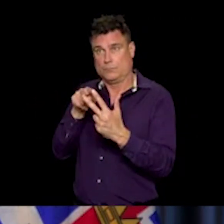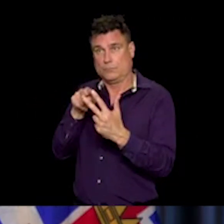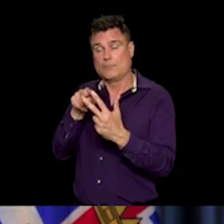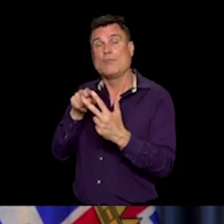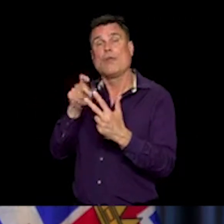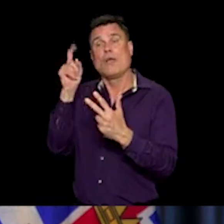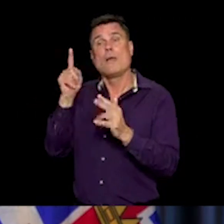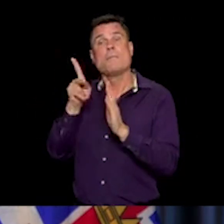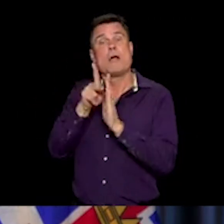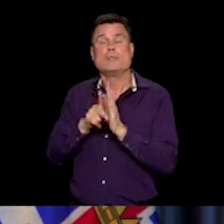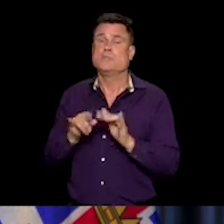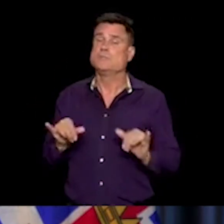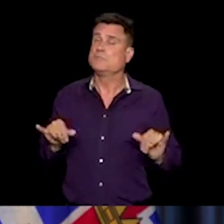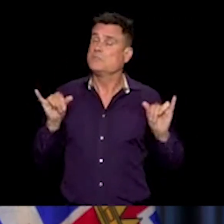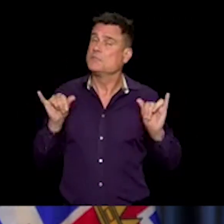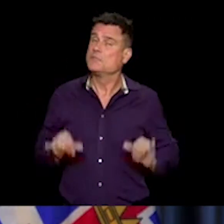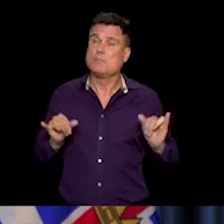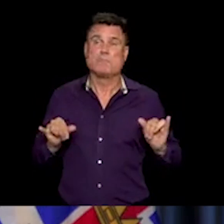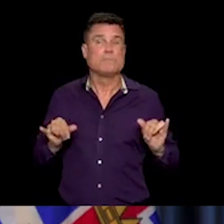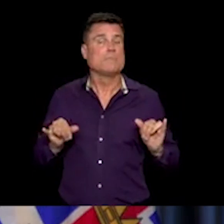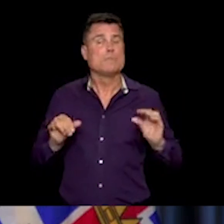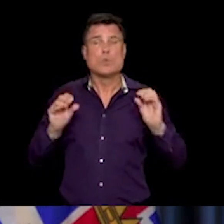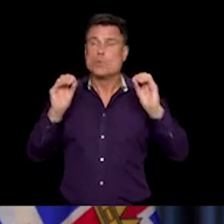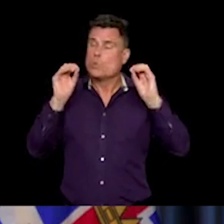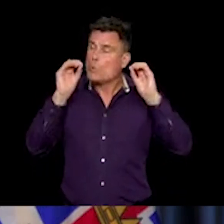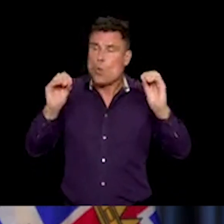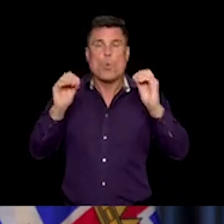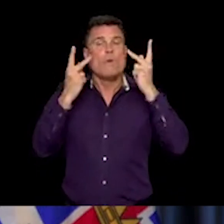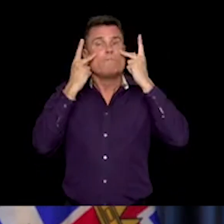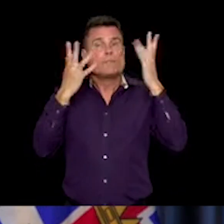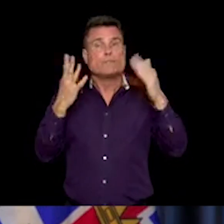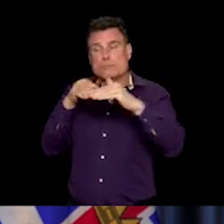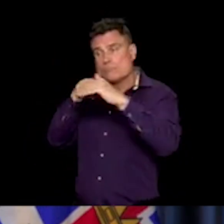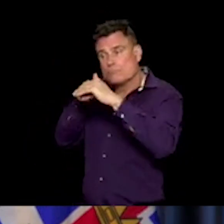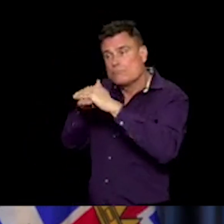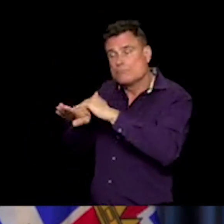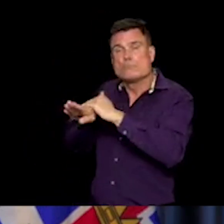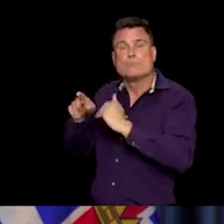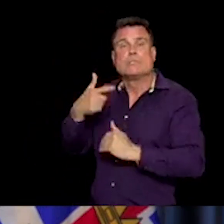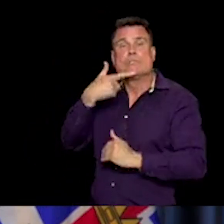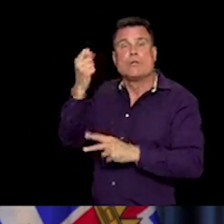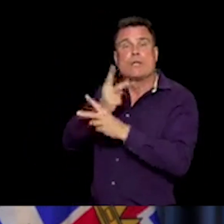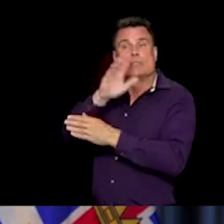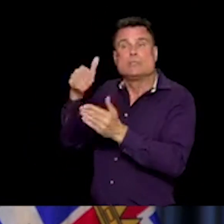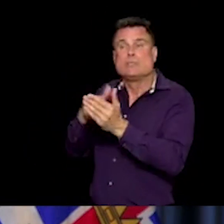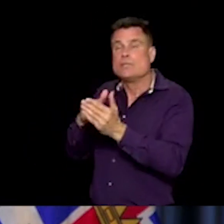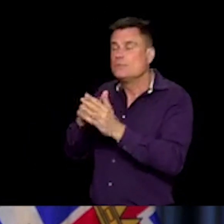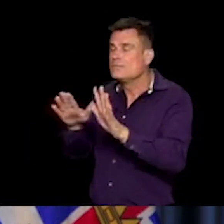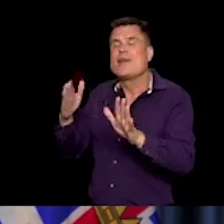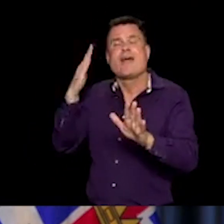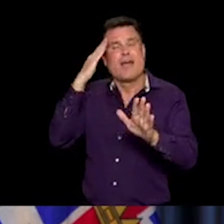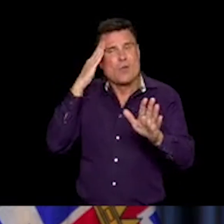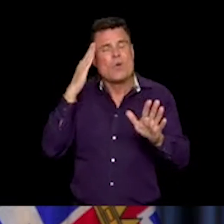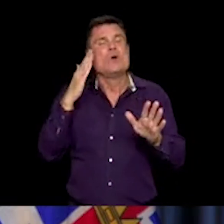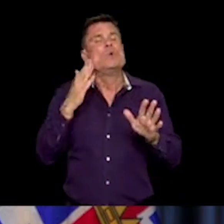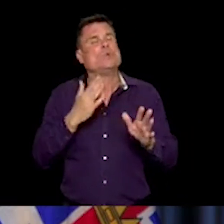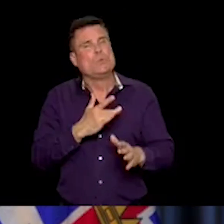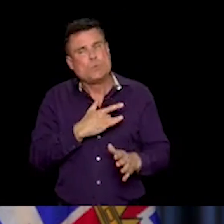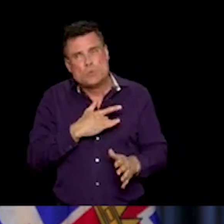including the communities involved, that we hear your sorrow and we stand with you. I wanted to